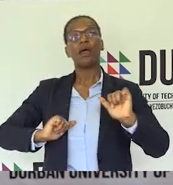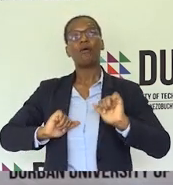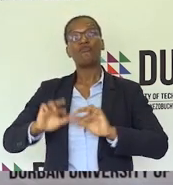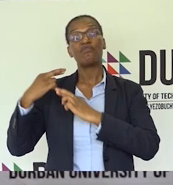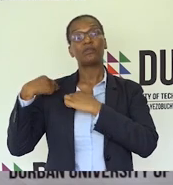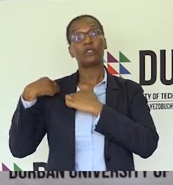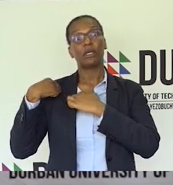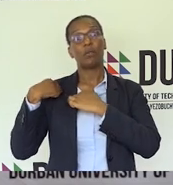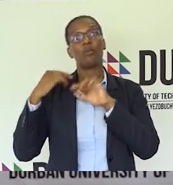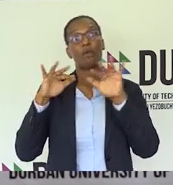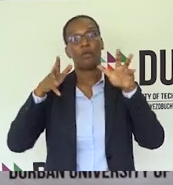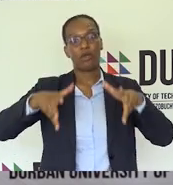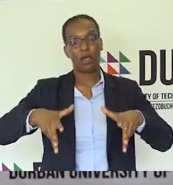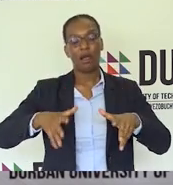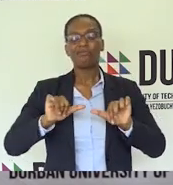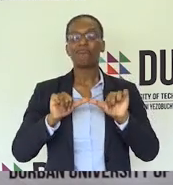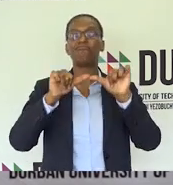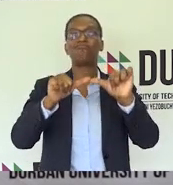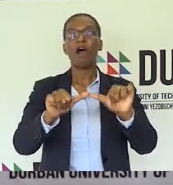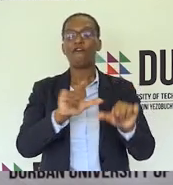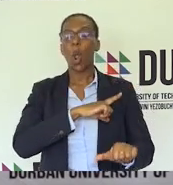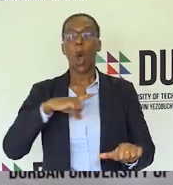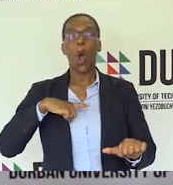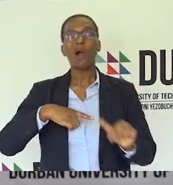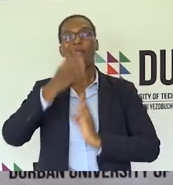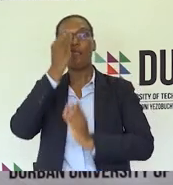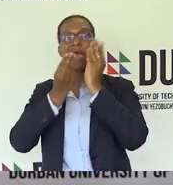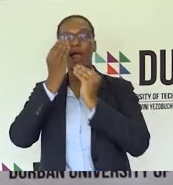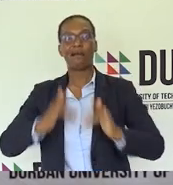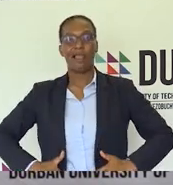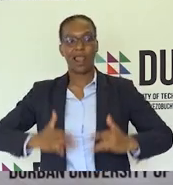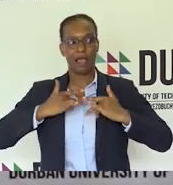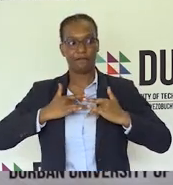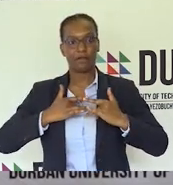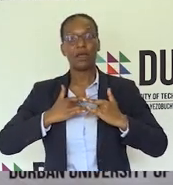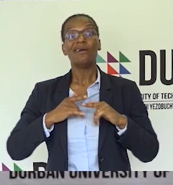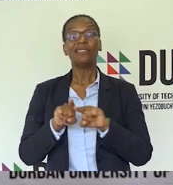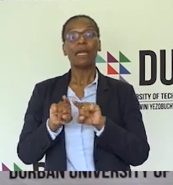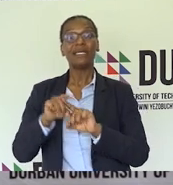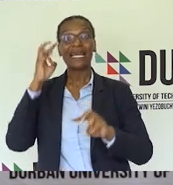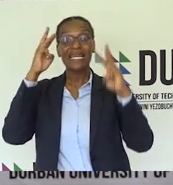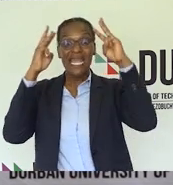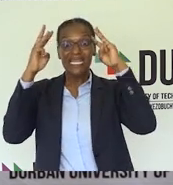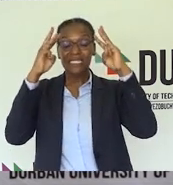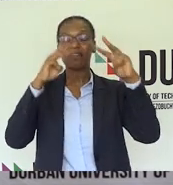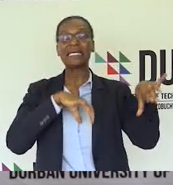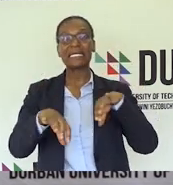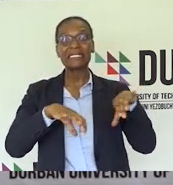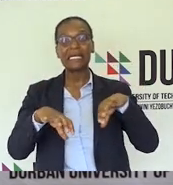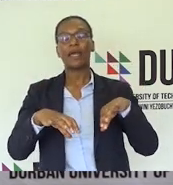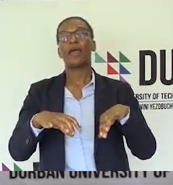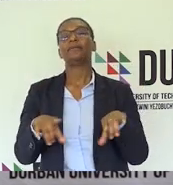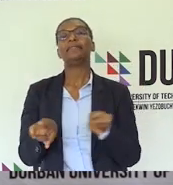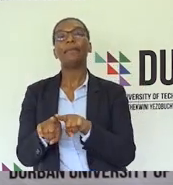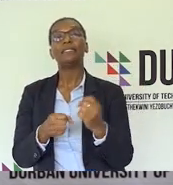citizens, equipped for lifelong learning. It kindles curiosity and creativity and support